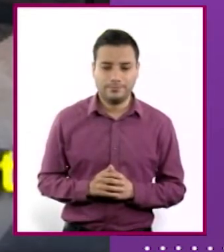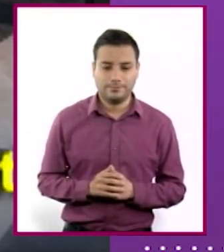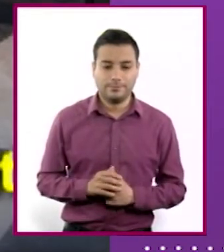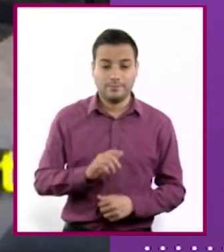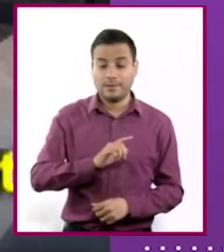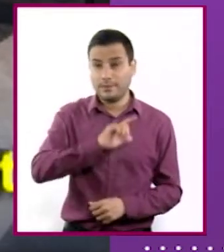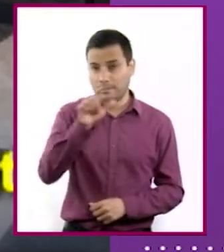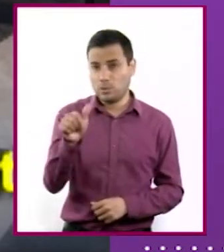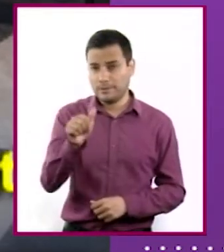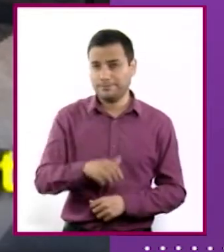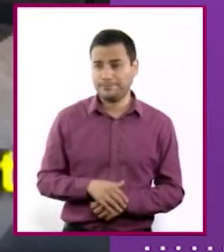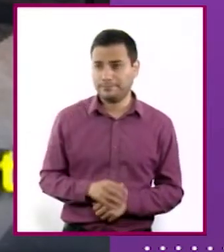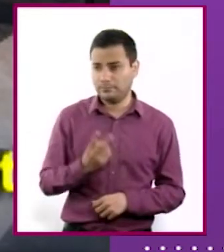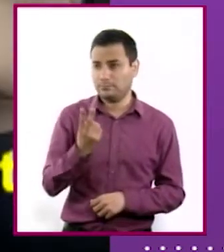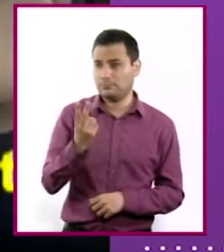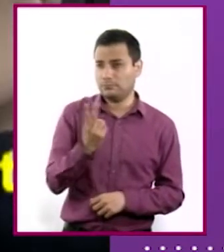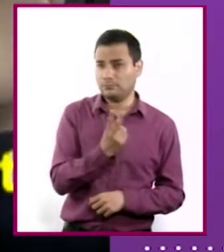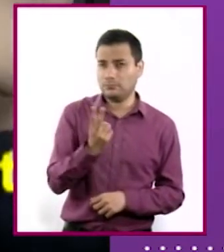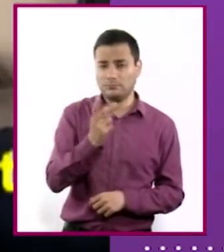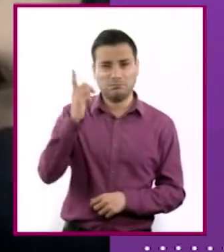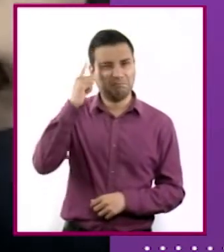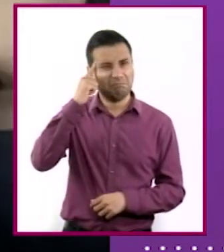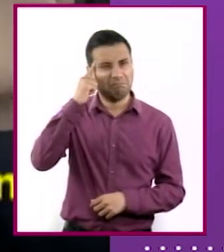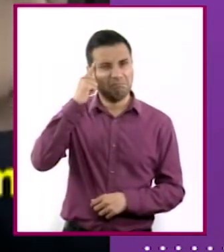Then, we decided to go out.